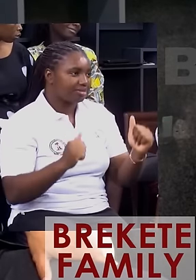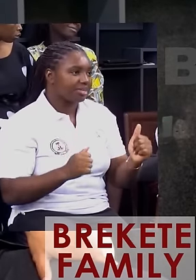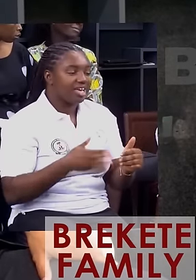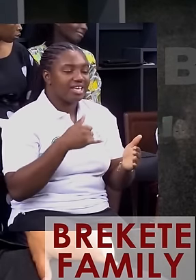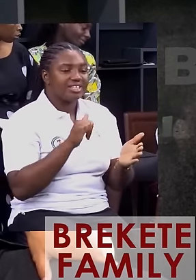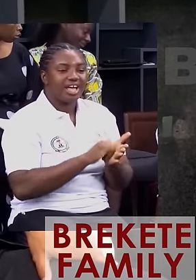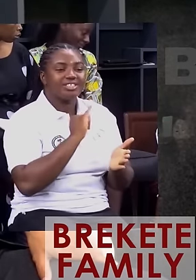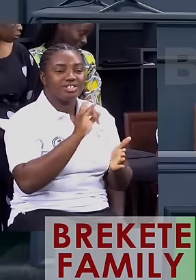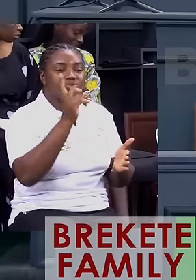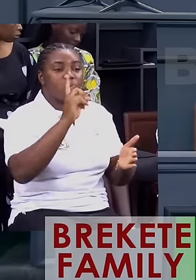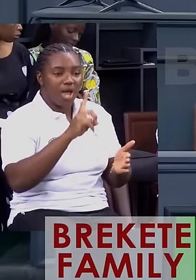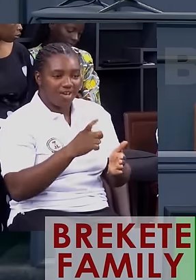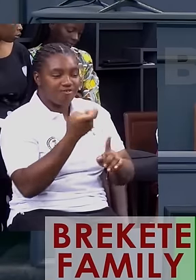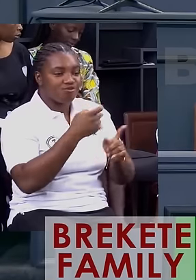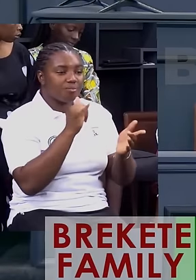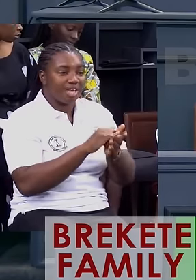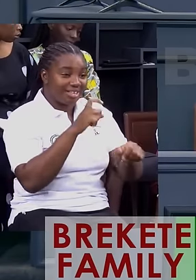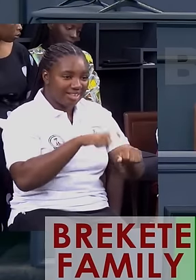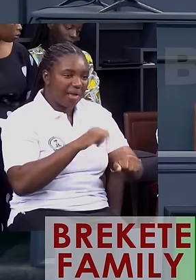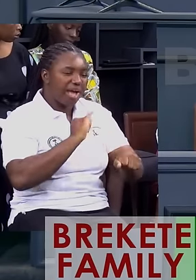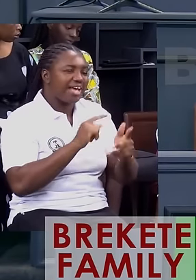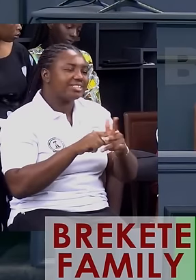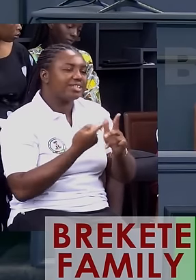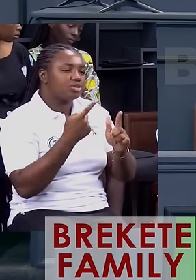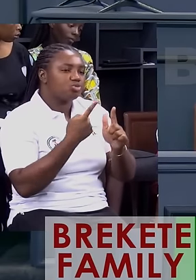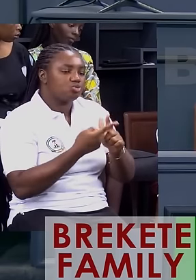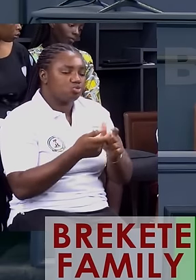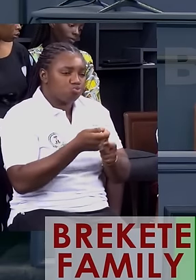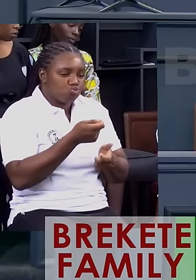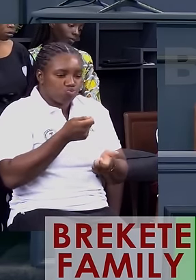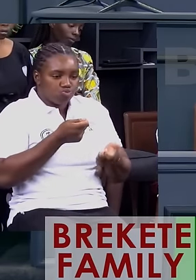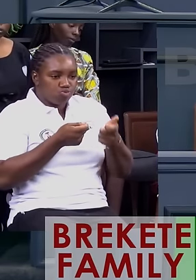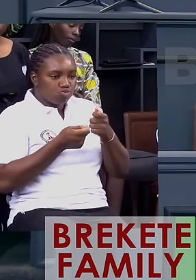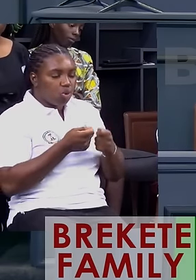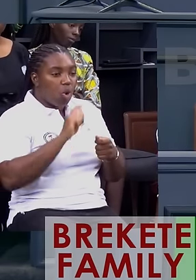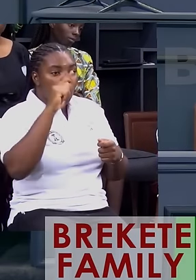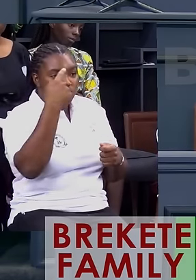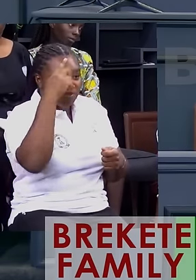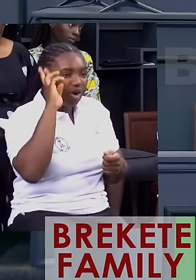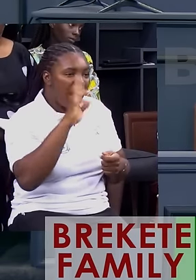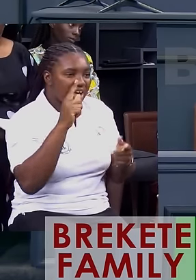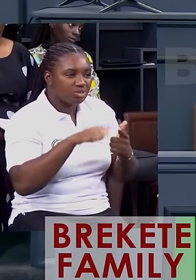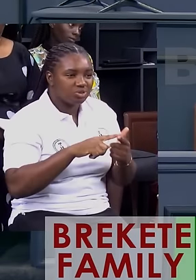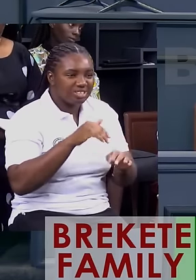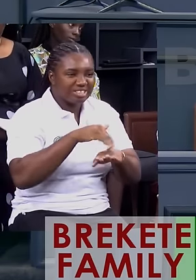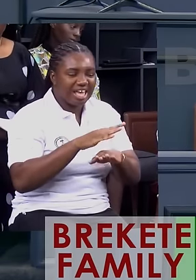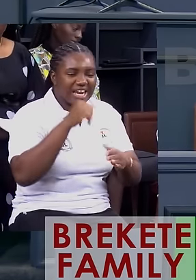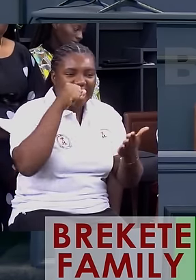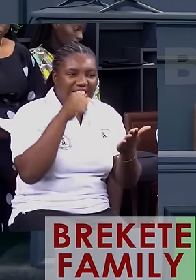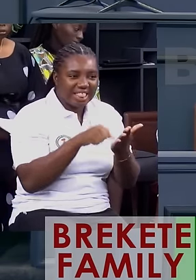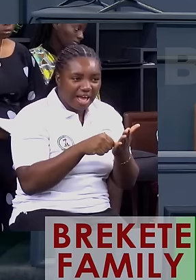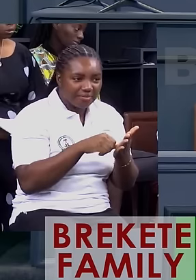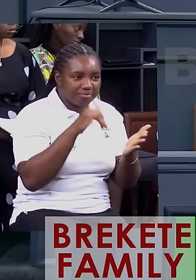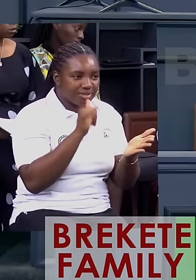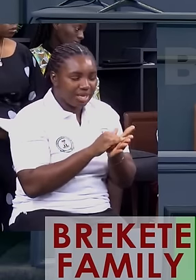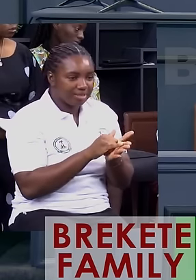Now from that moment, I begin withdraw from them. Only for the girl to send a letter. A letter